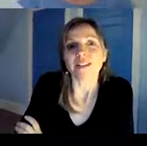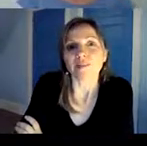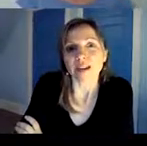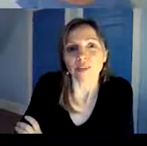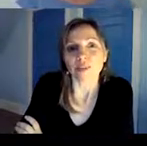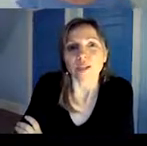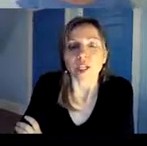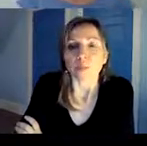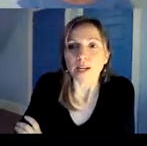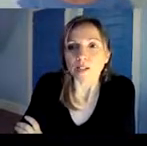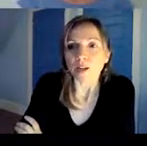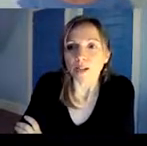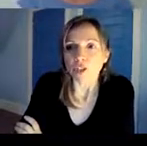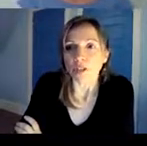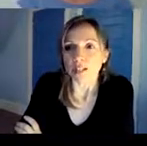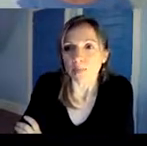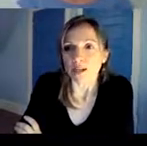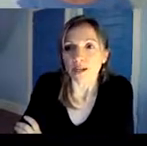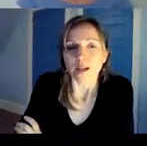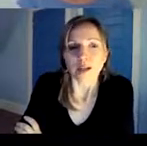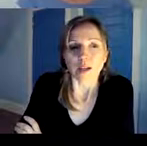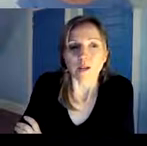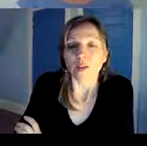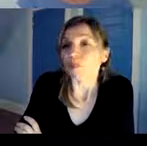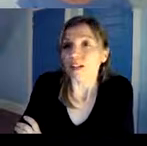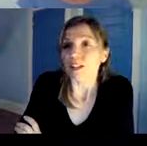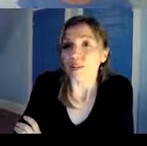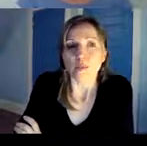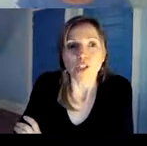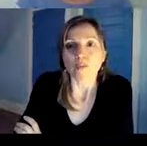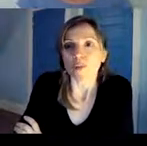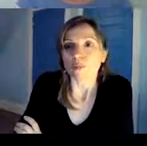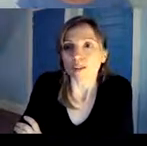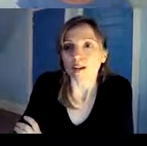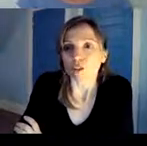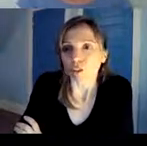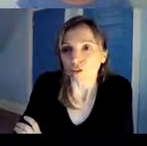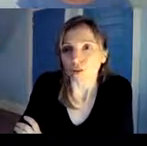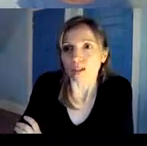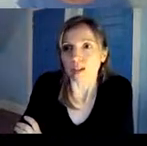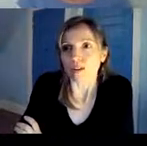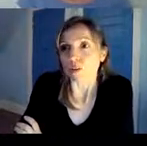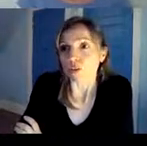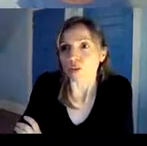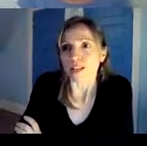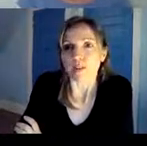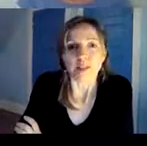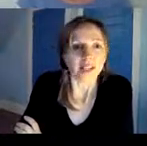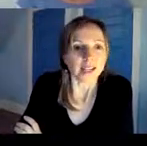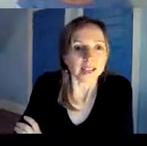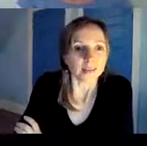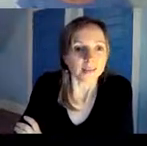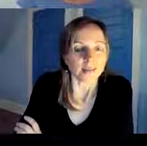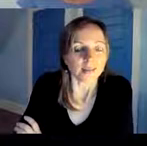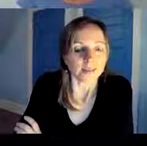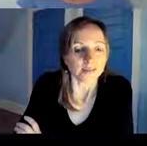on mechanical and manual. But I did want to mention a little bit, provide a little bit of information about the biological control research that's happening